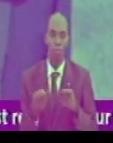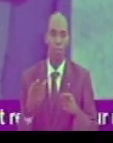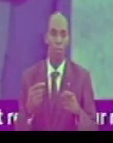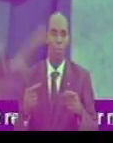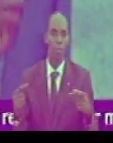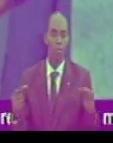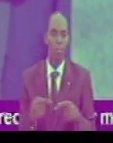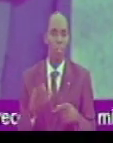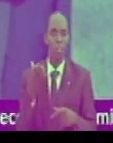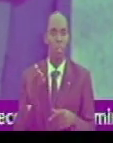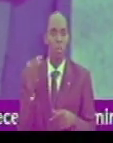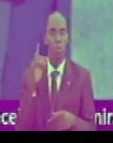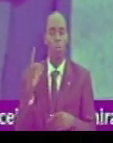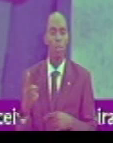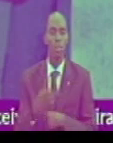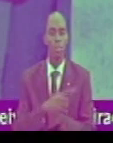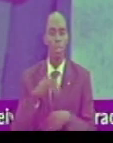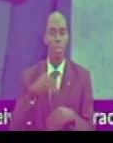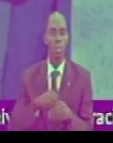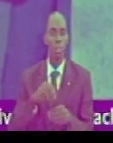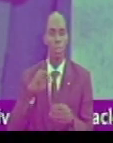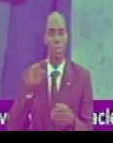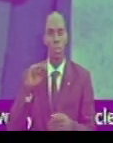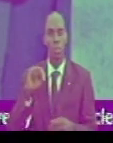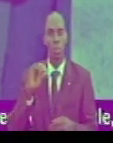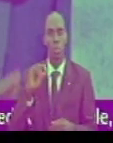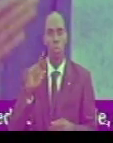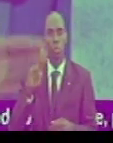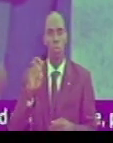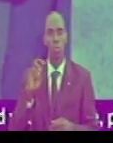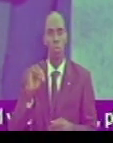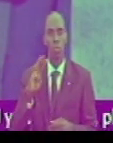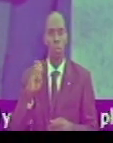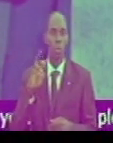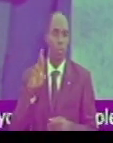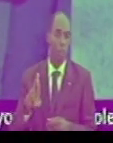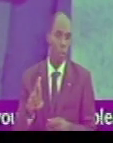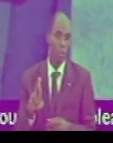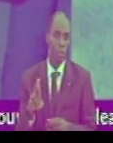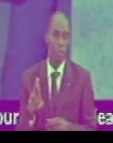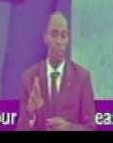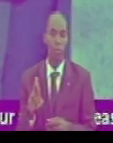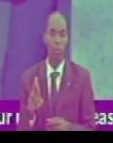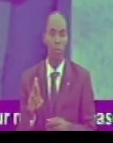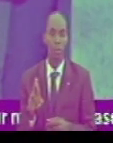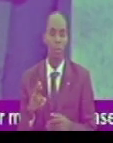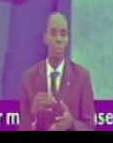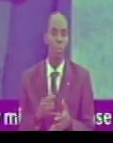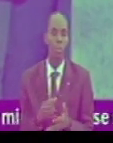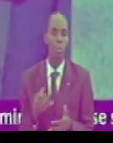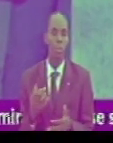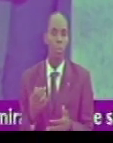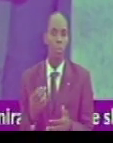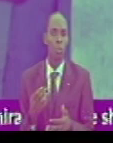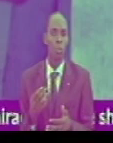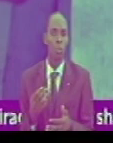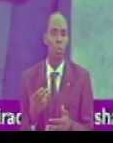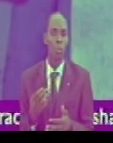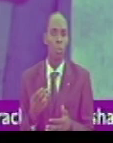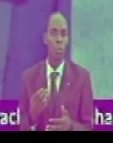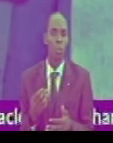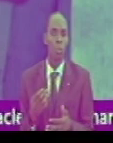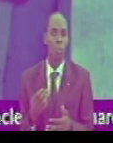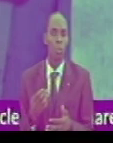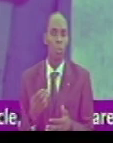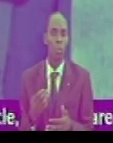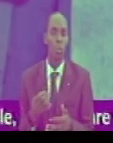It was before the wonders of his cross. So there was a particular day I wanted to go out for